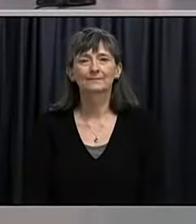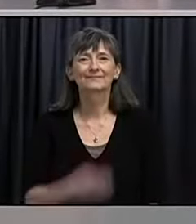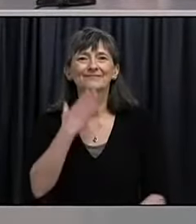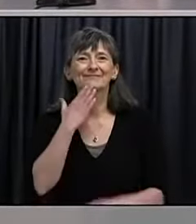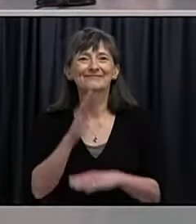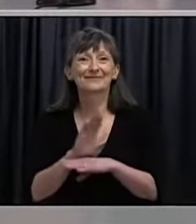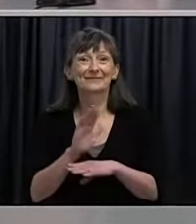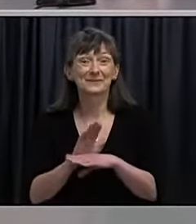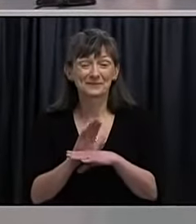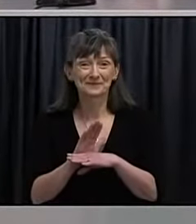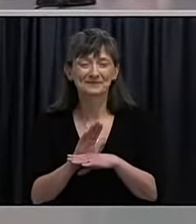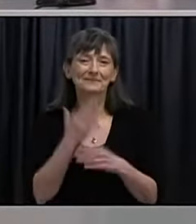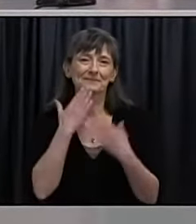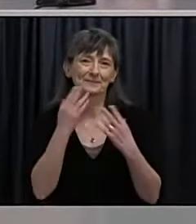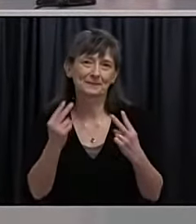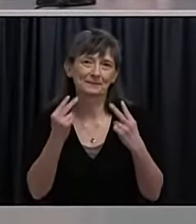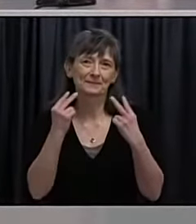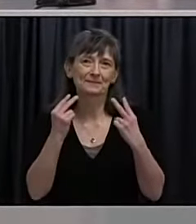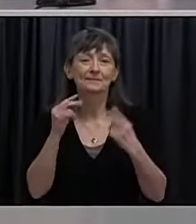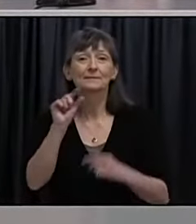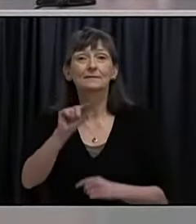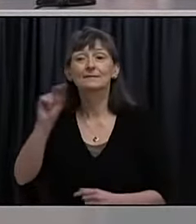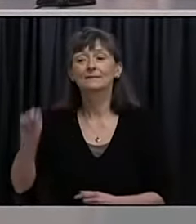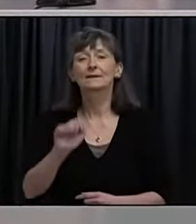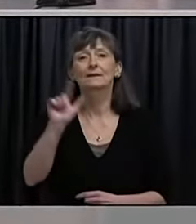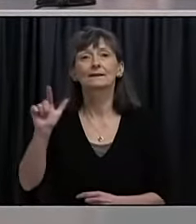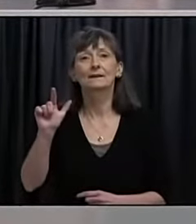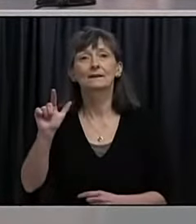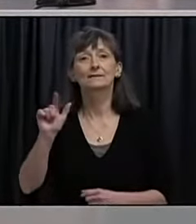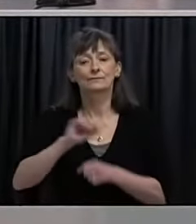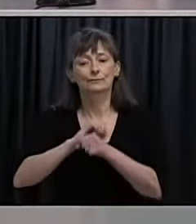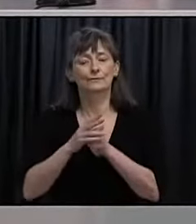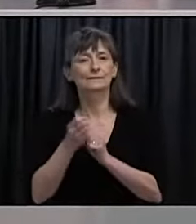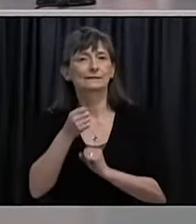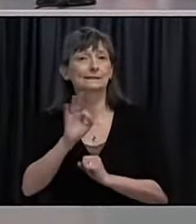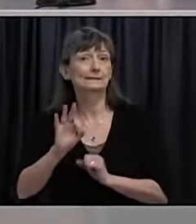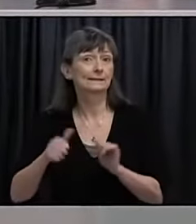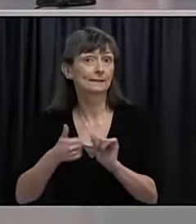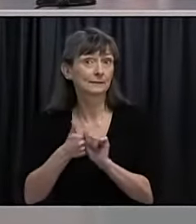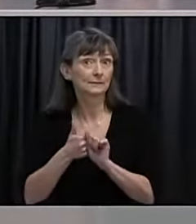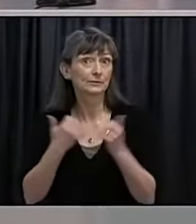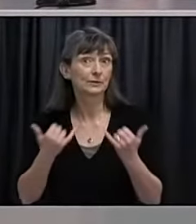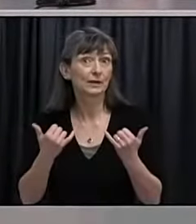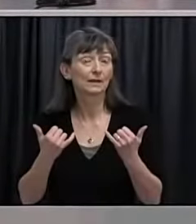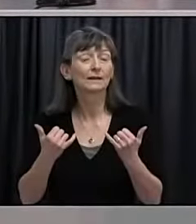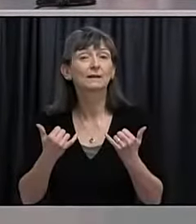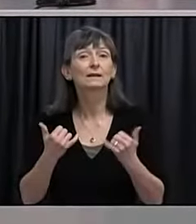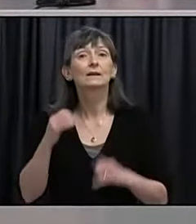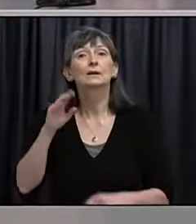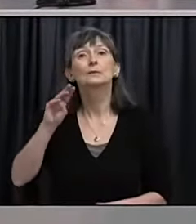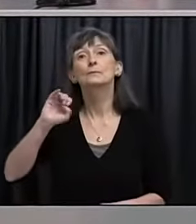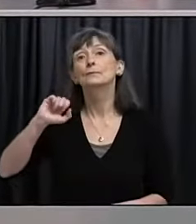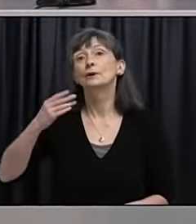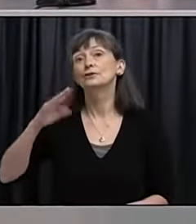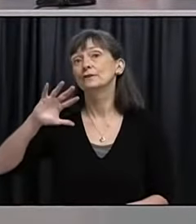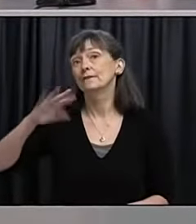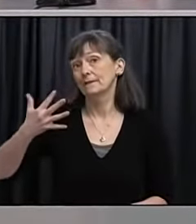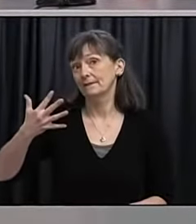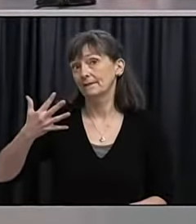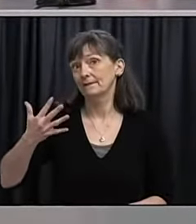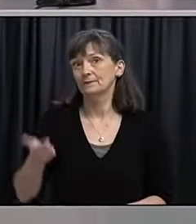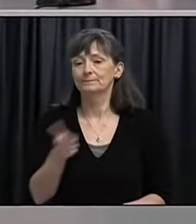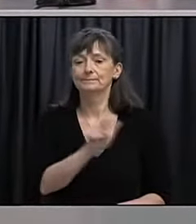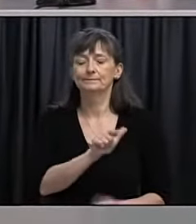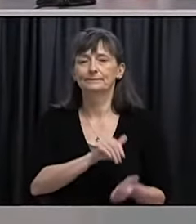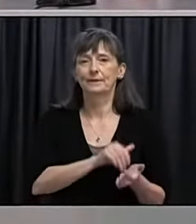Good afternoon everyone and thank you for joining us for the Government of Newfoundland and Labrador's COVID-19 update for today March the 5th. I'll now